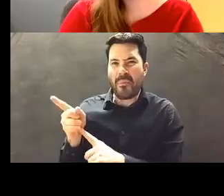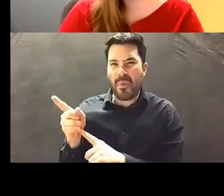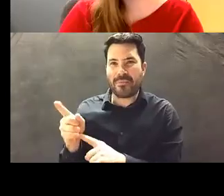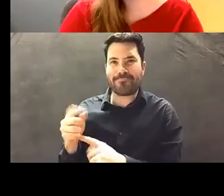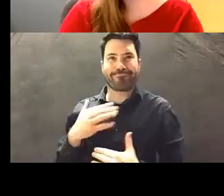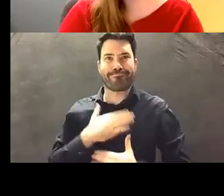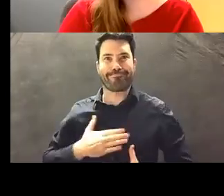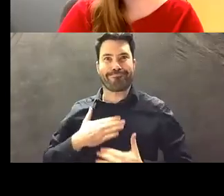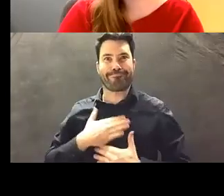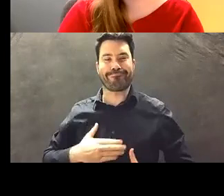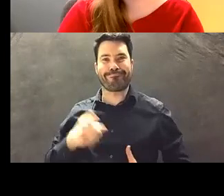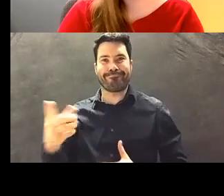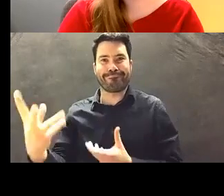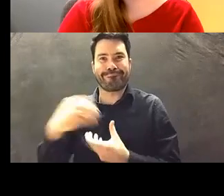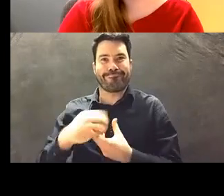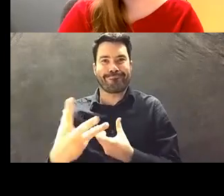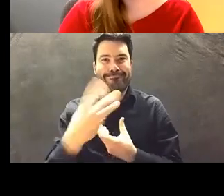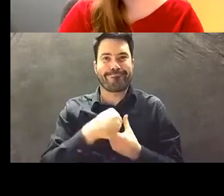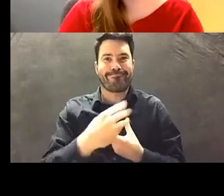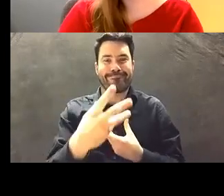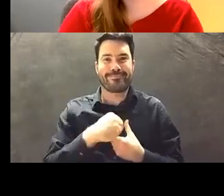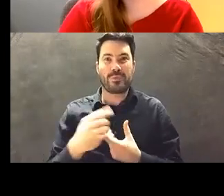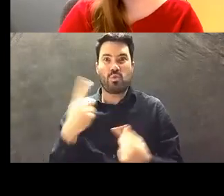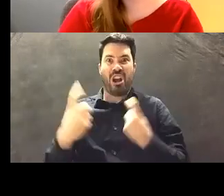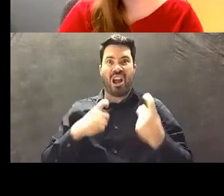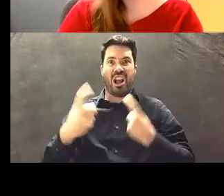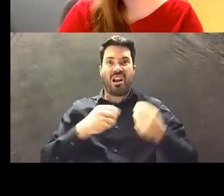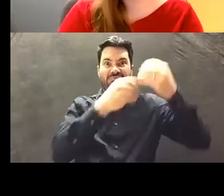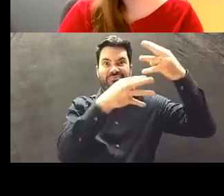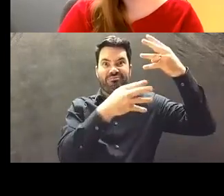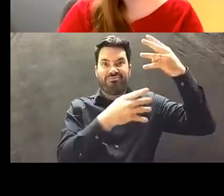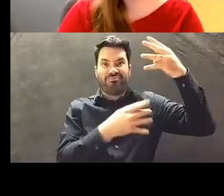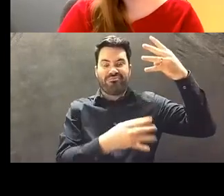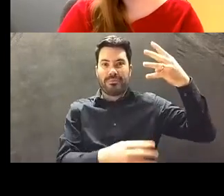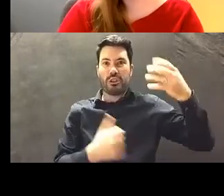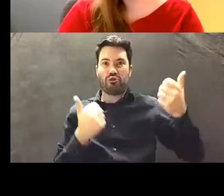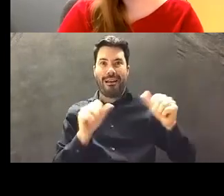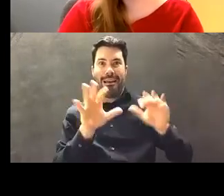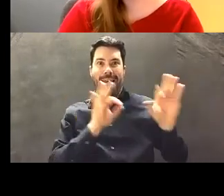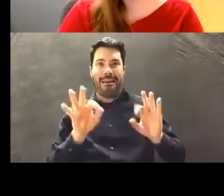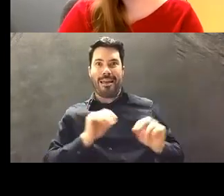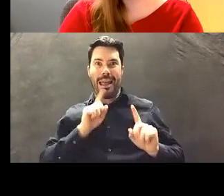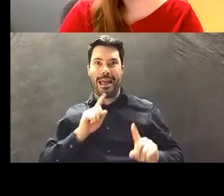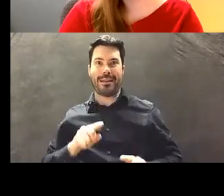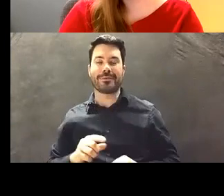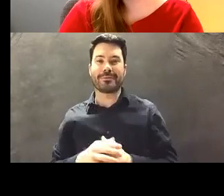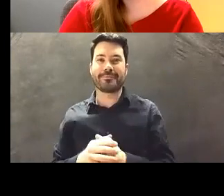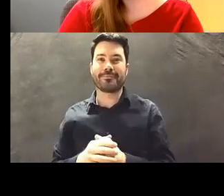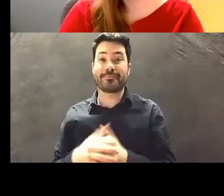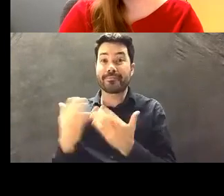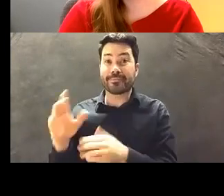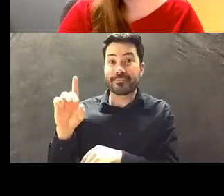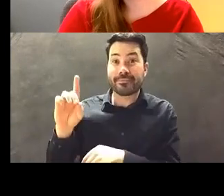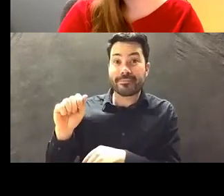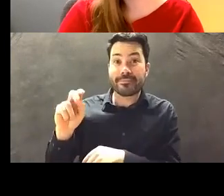the participation. The questions are coming in fast and furious, so we want to try to answer as many as we can. Dana Havers, can